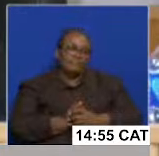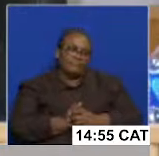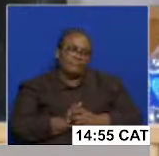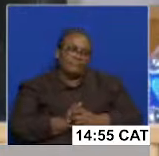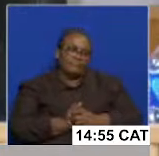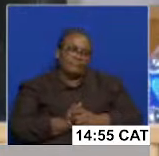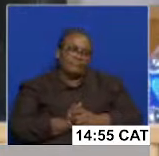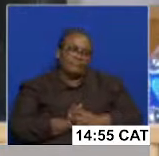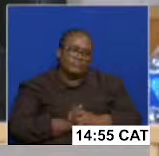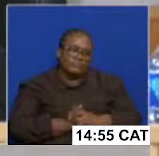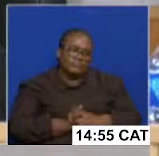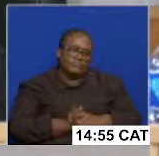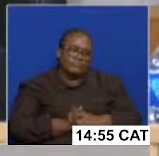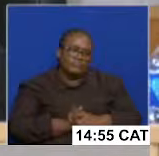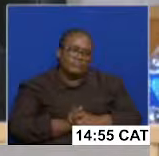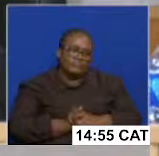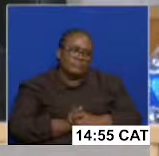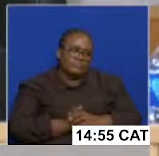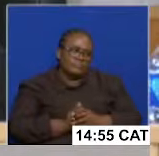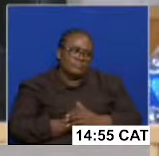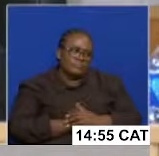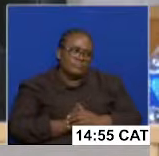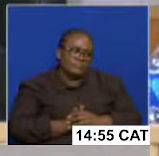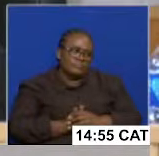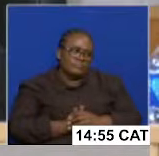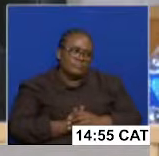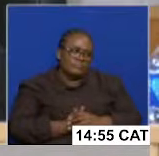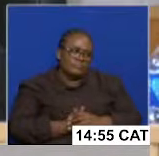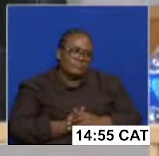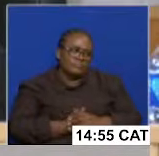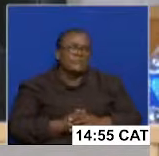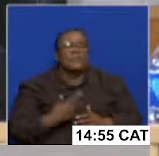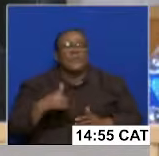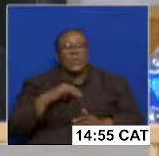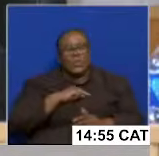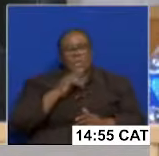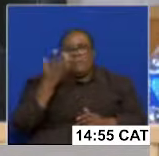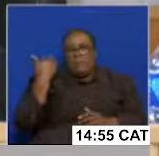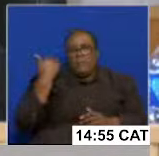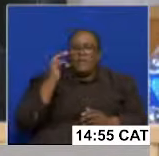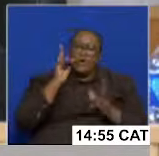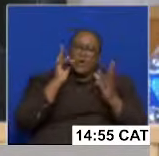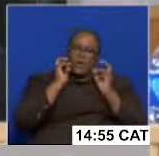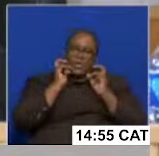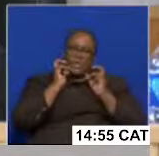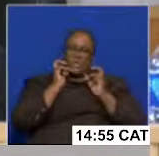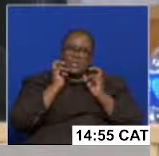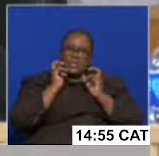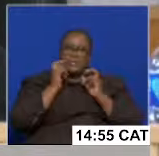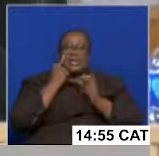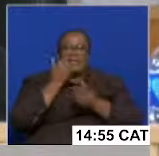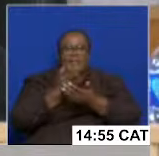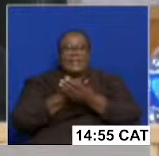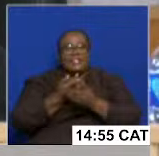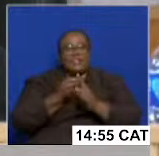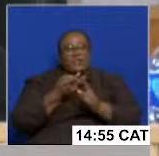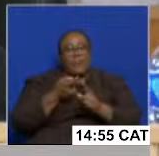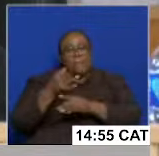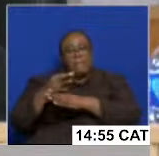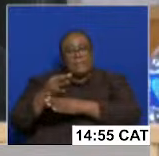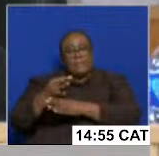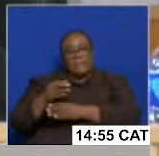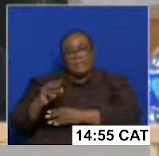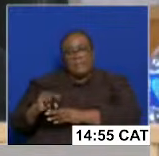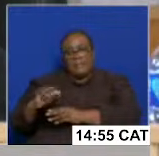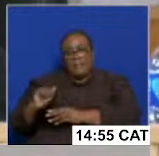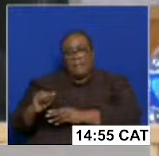have had evidence from Mr. Magagula that he